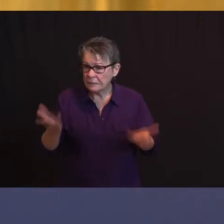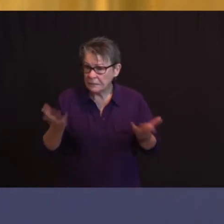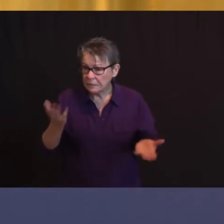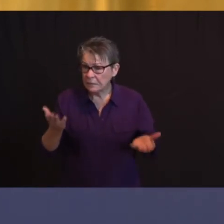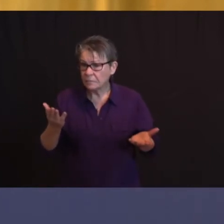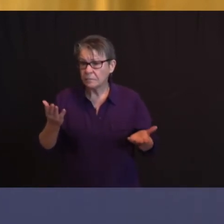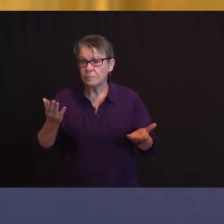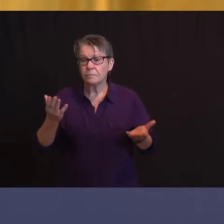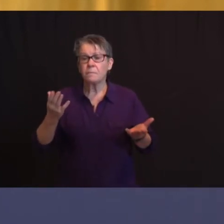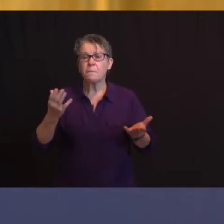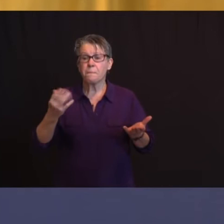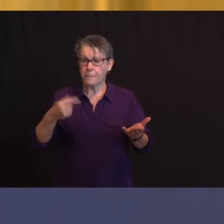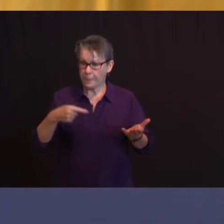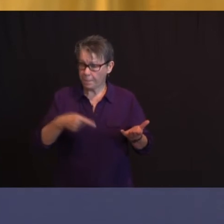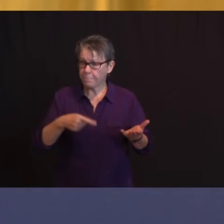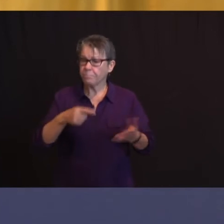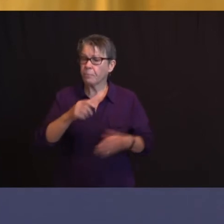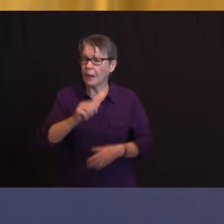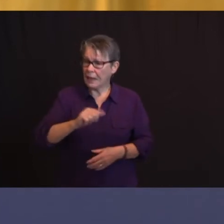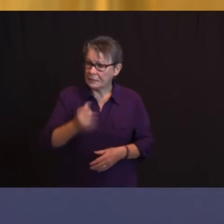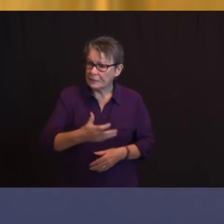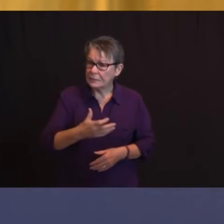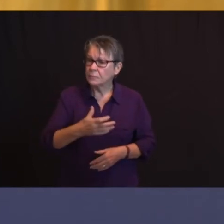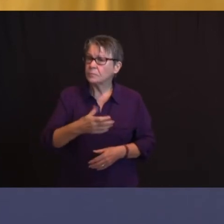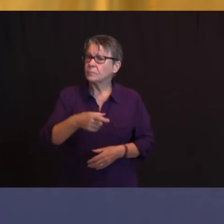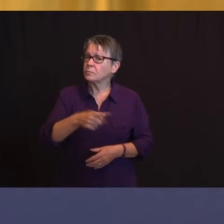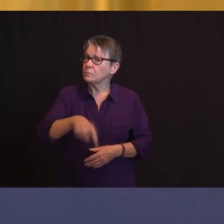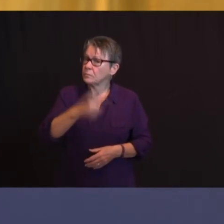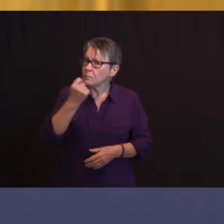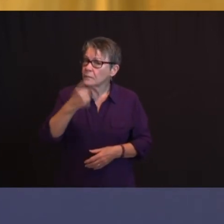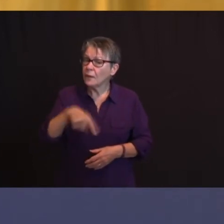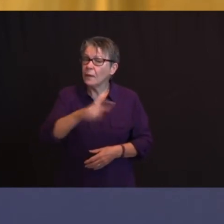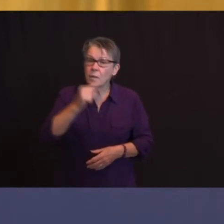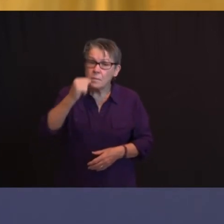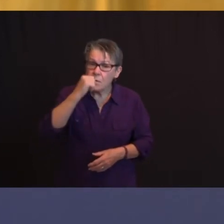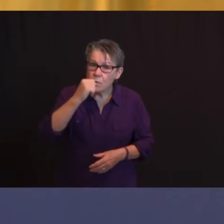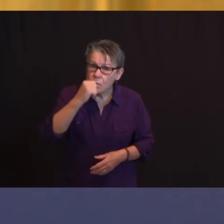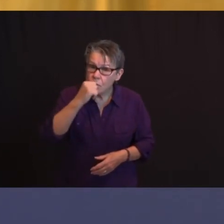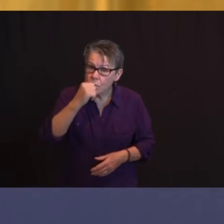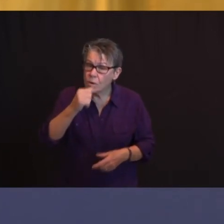10 p.m., so there's no food and beverage other than room service, as I recall.